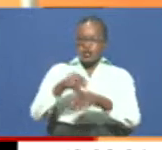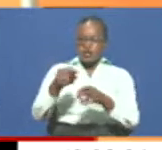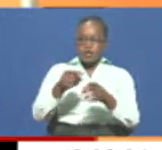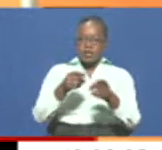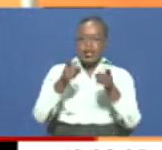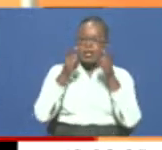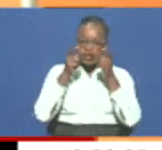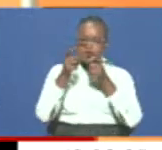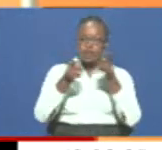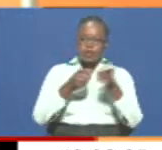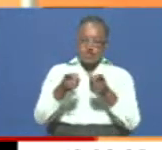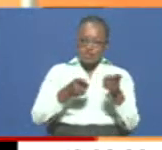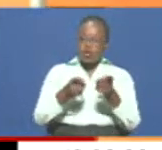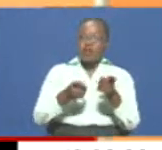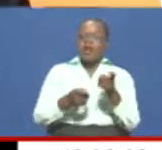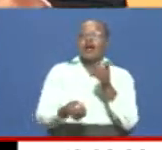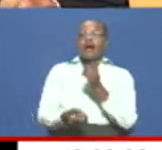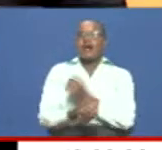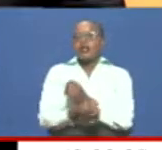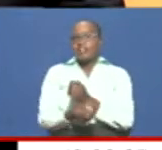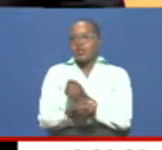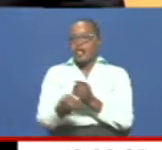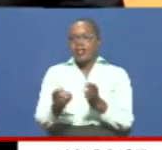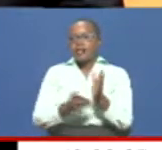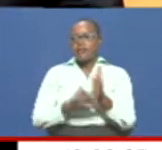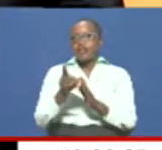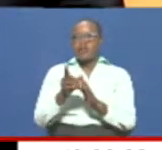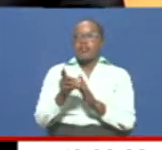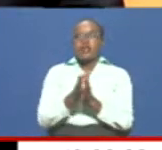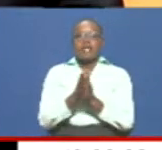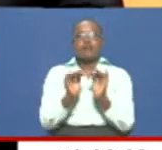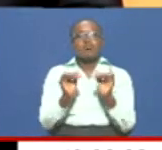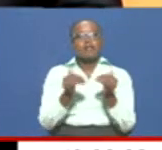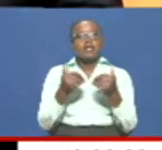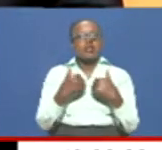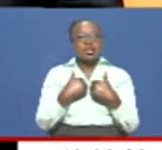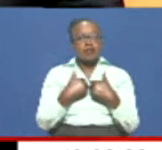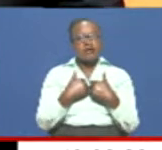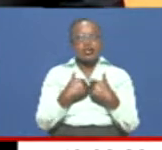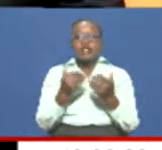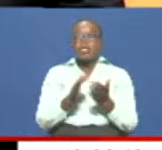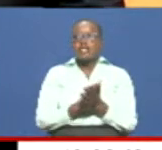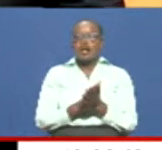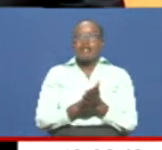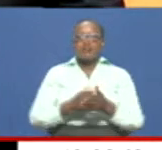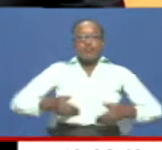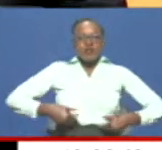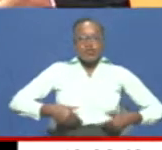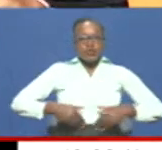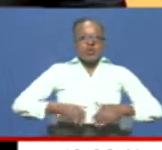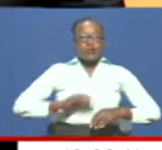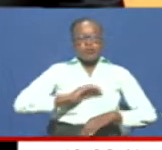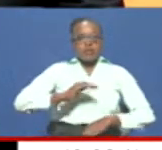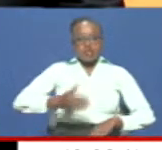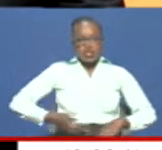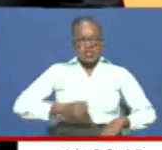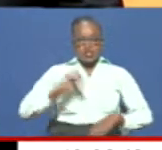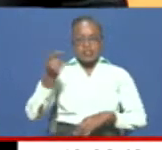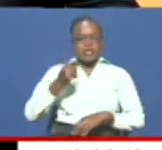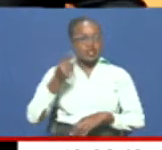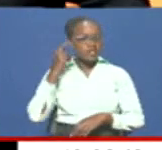and Development are holding a press, of course, addressing some issues, among them teenage pregnancies in Kenya. Let's listen